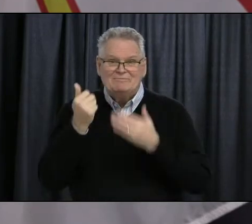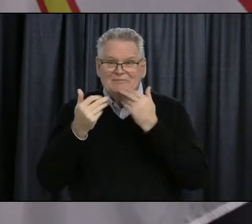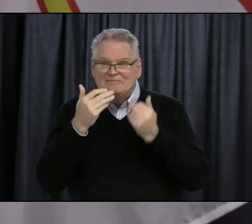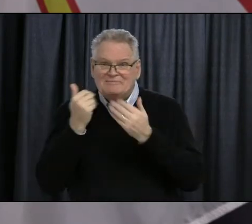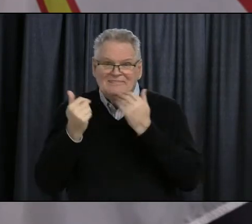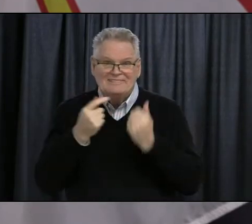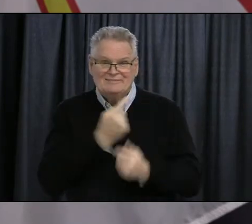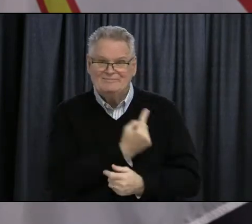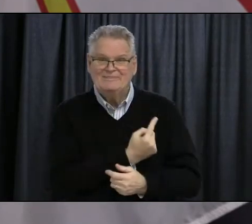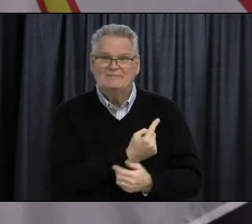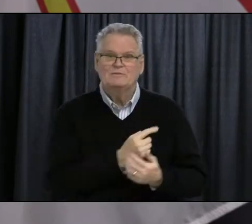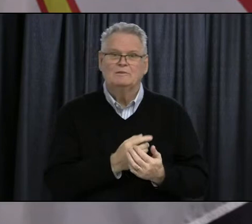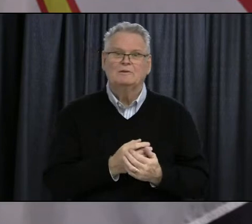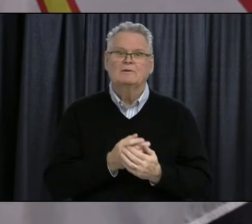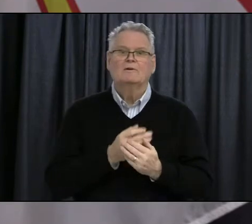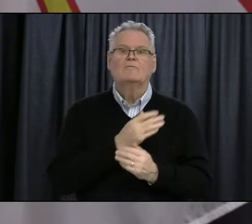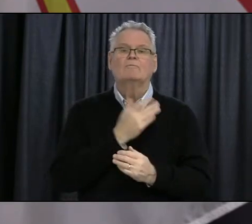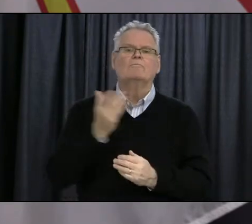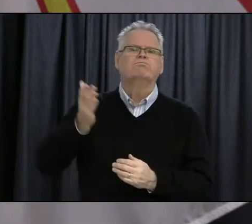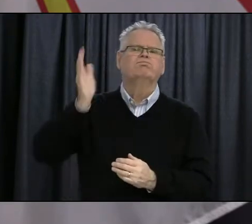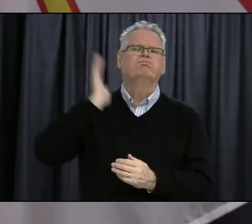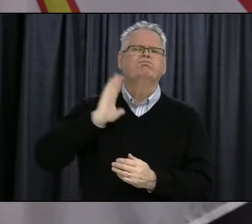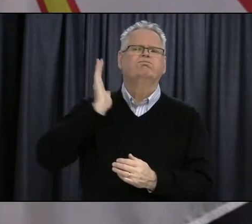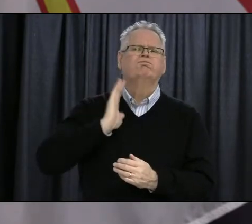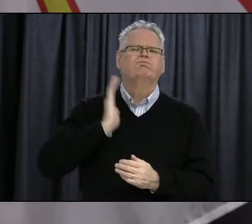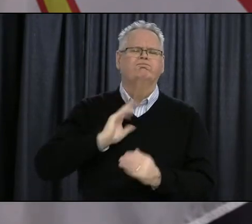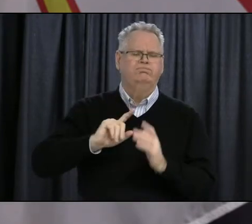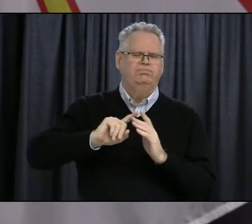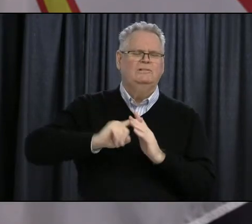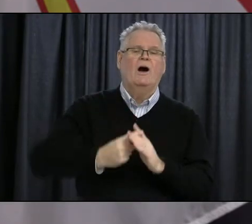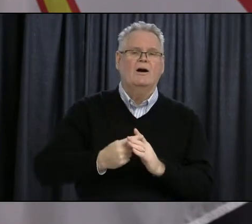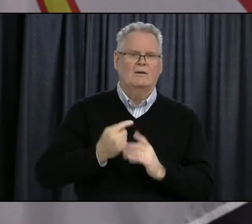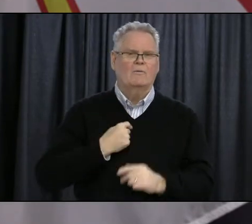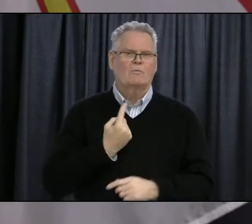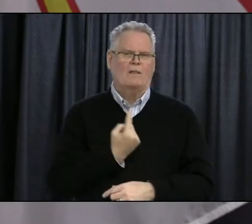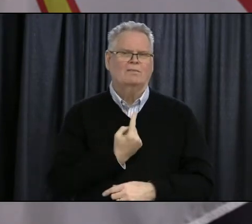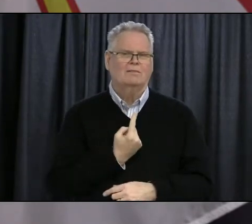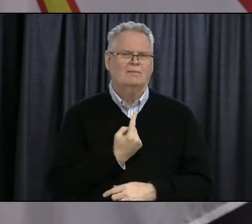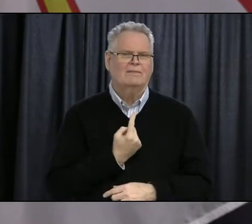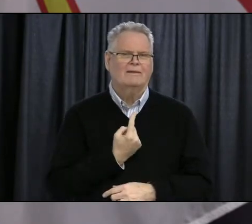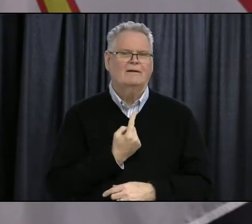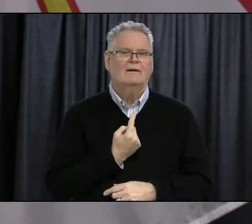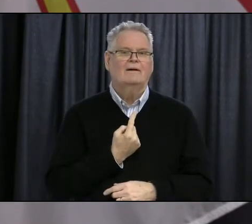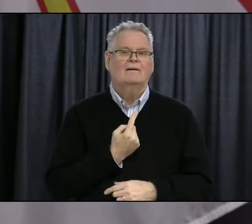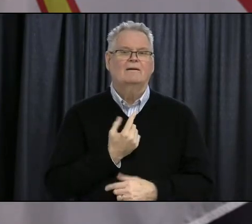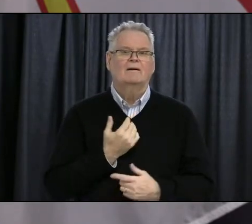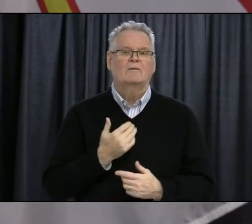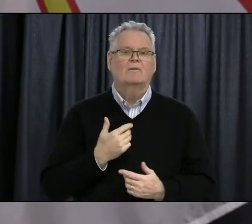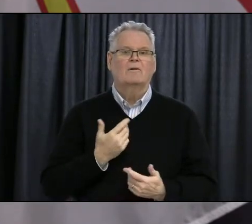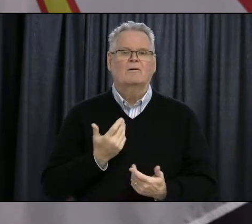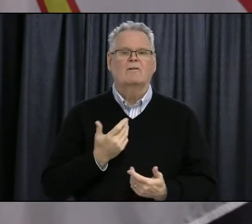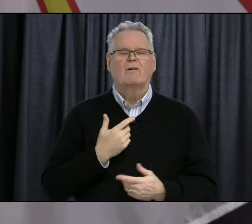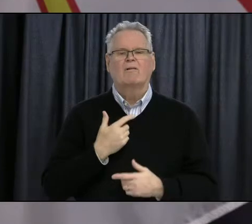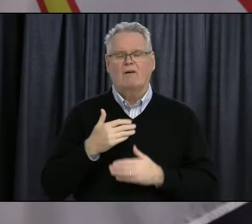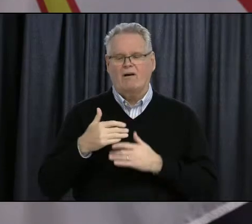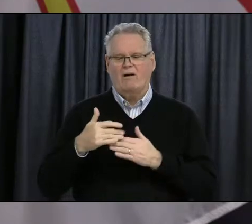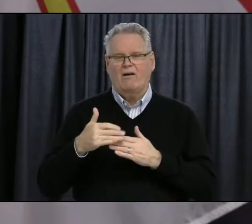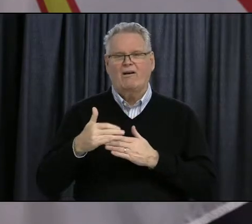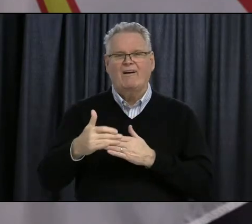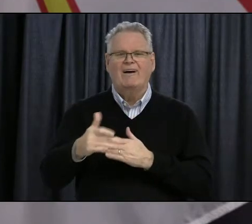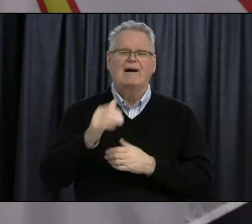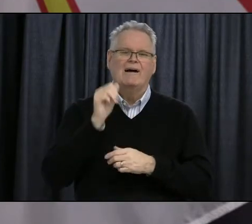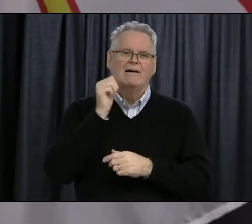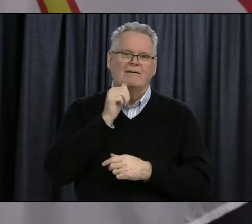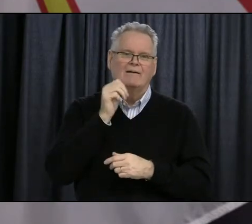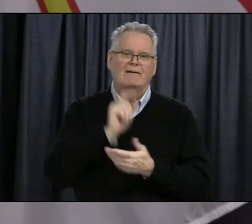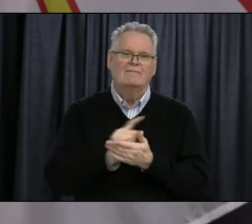been at least two, if not three of us. So my role is the same as what it's always been. And, the